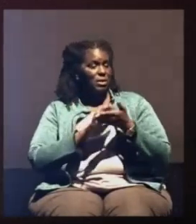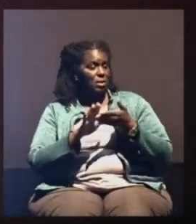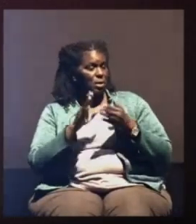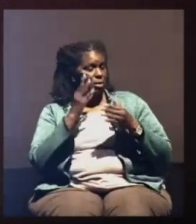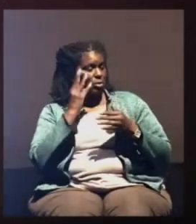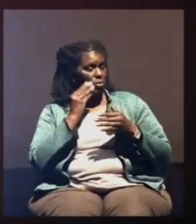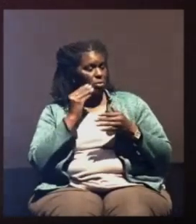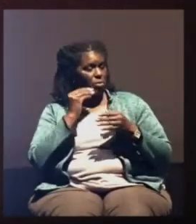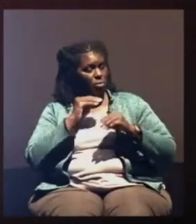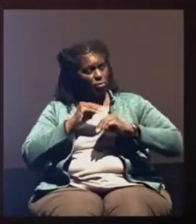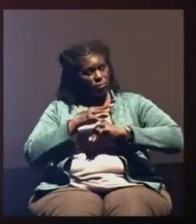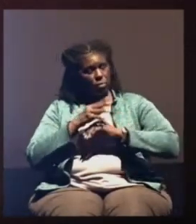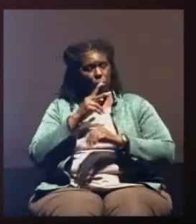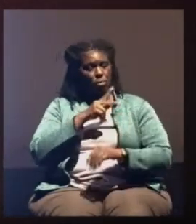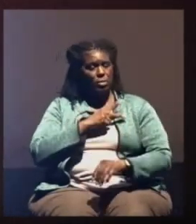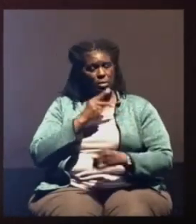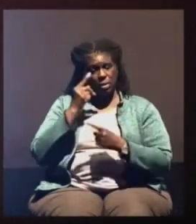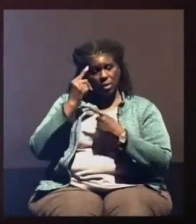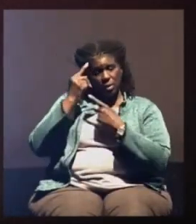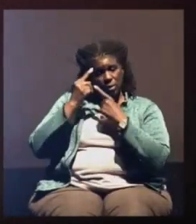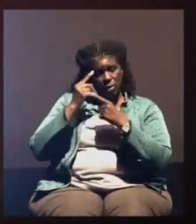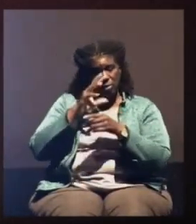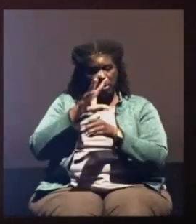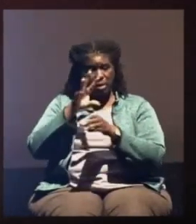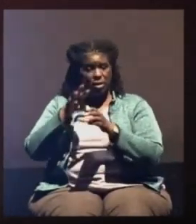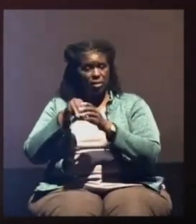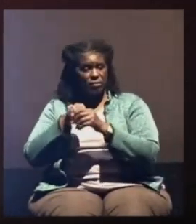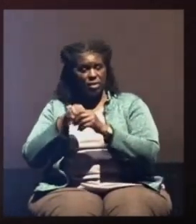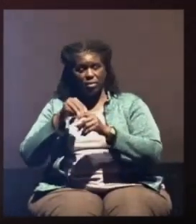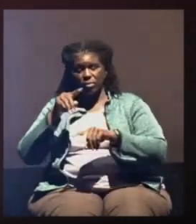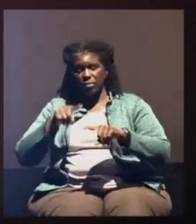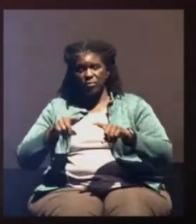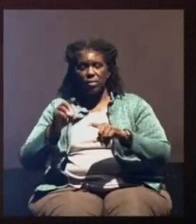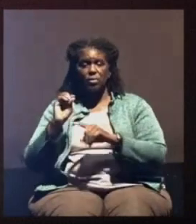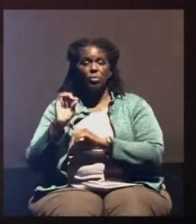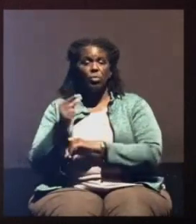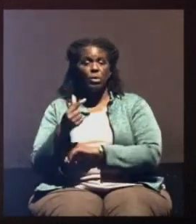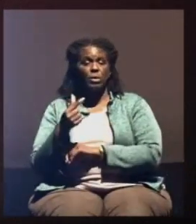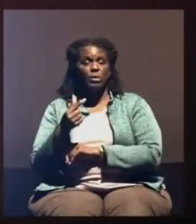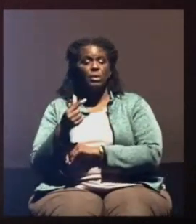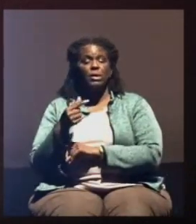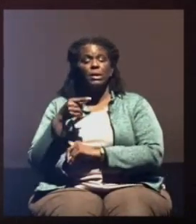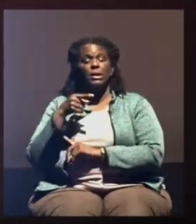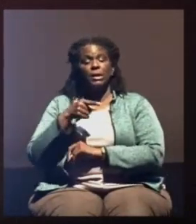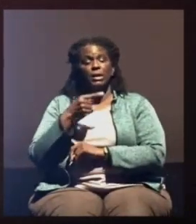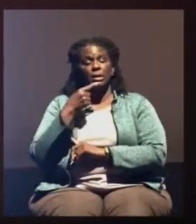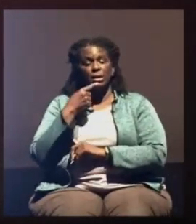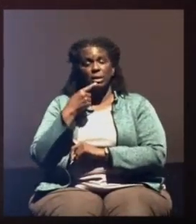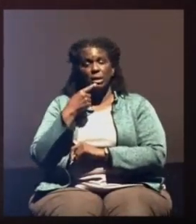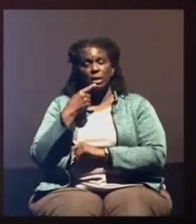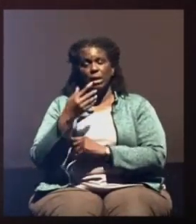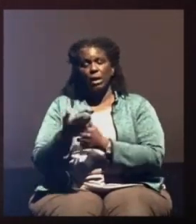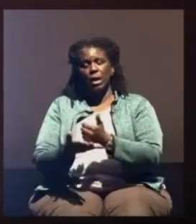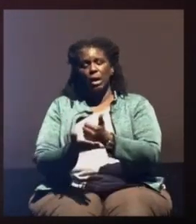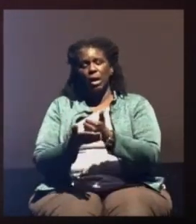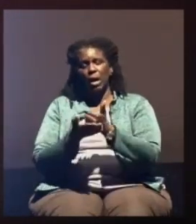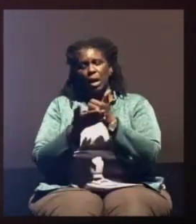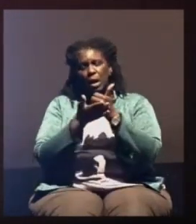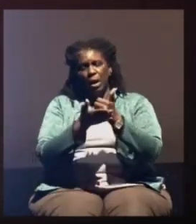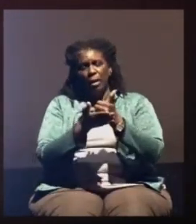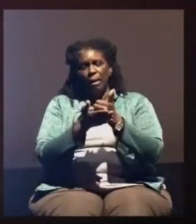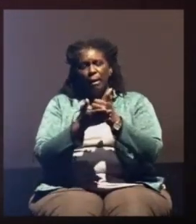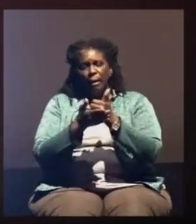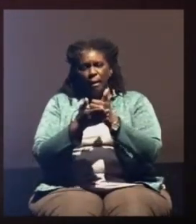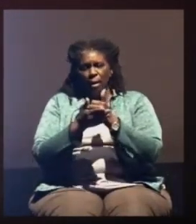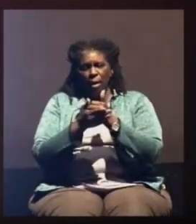both his personality and his thinking. Being involved in a number of organizations on campus, he says, has helped him hone his leadership